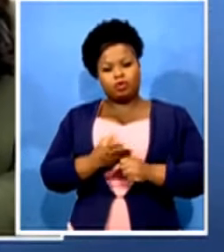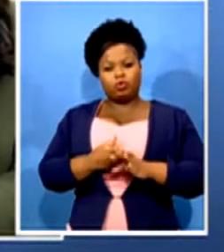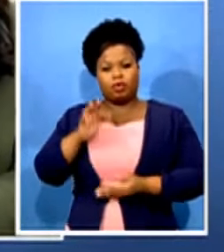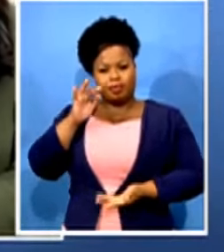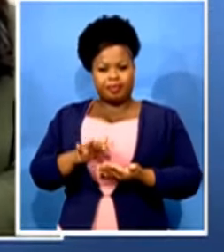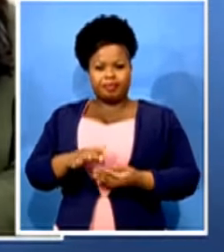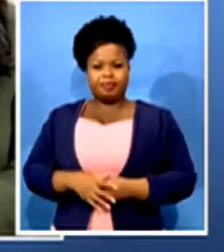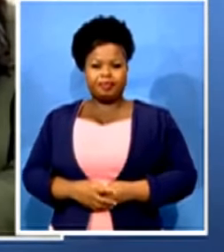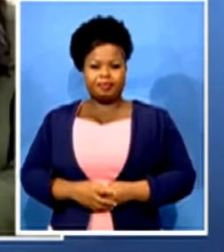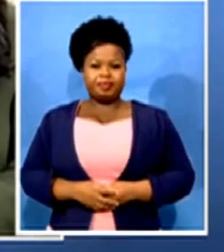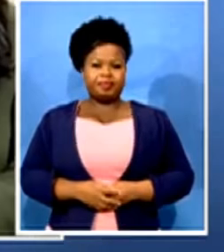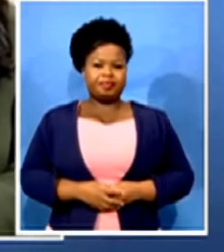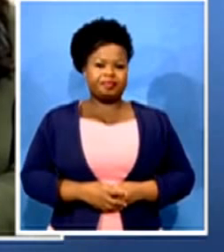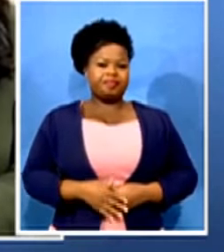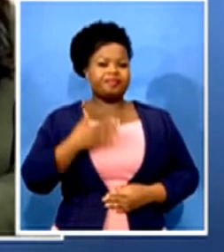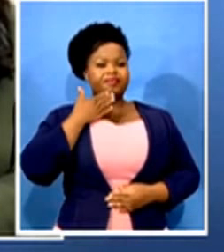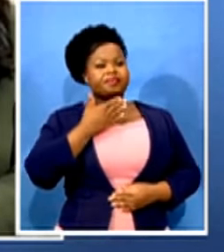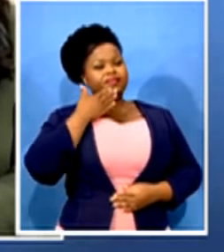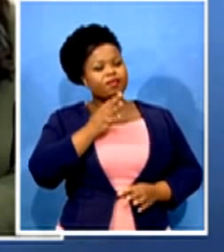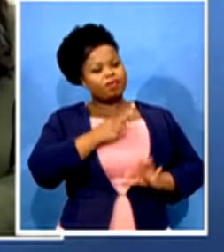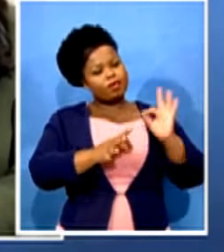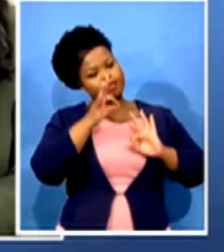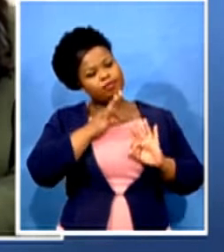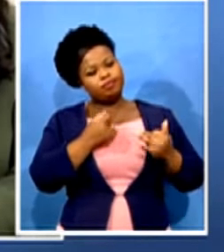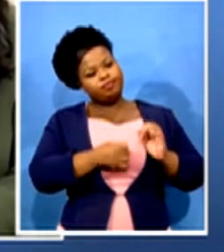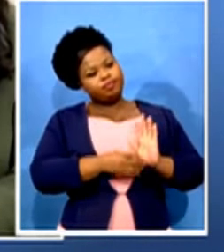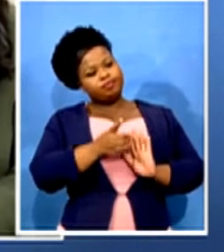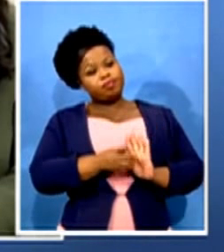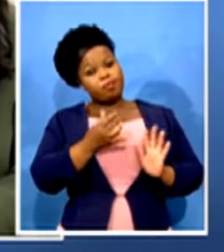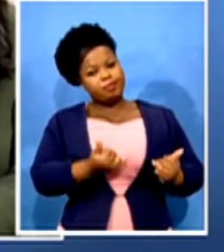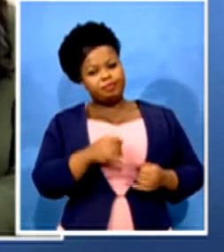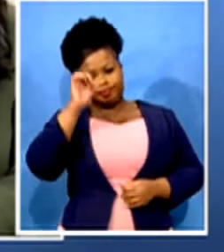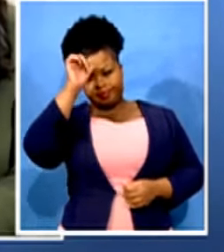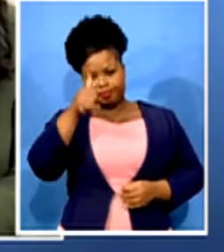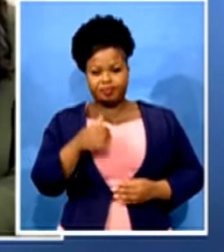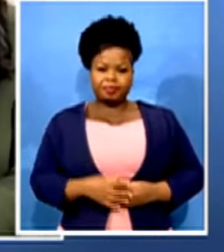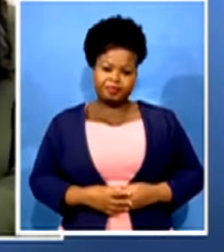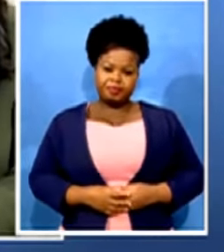up to speed in terms of developments in India as the whole world battles COVID-19.